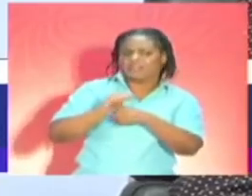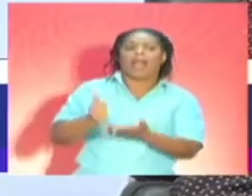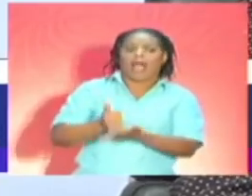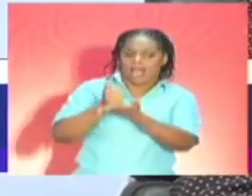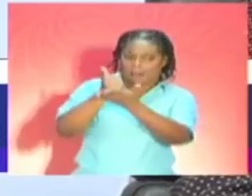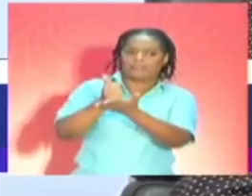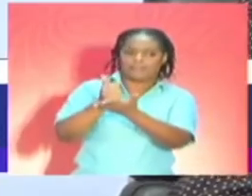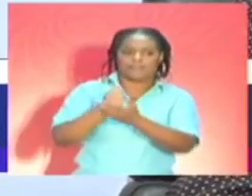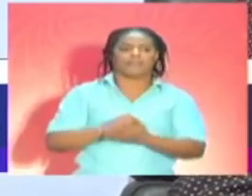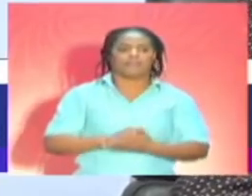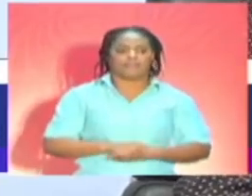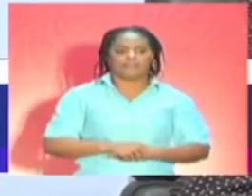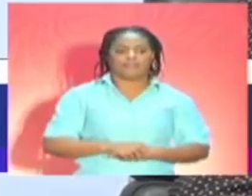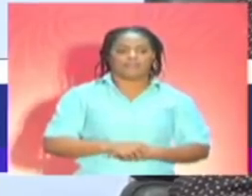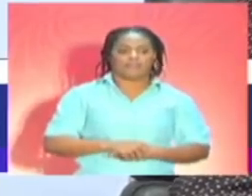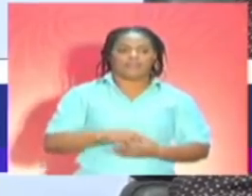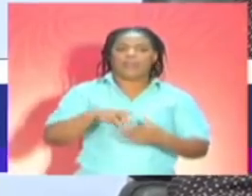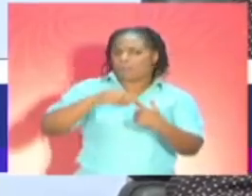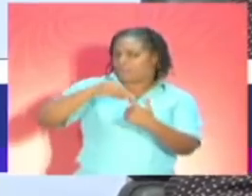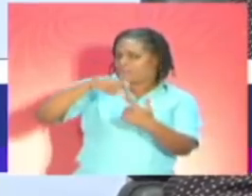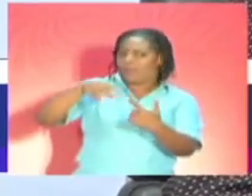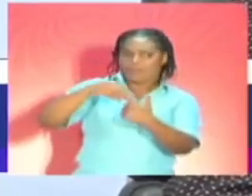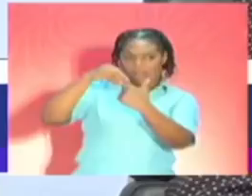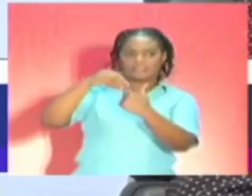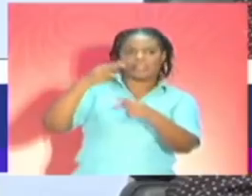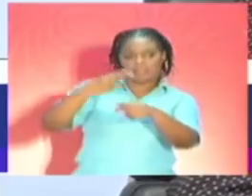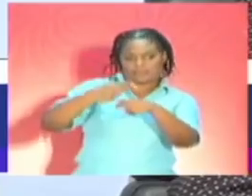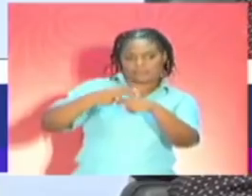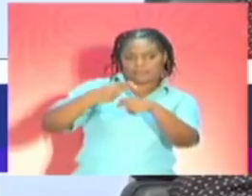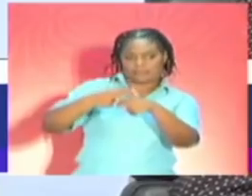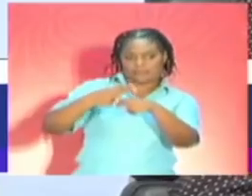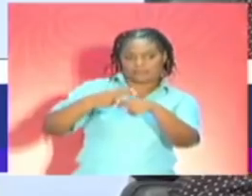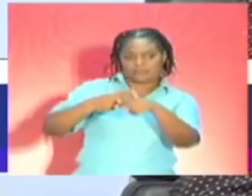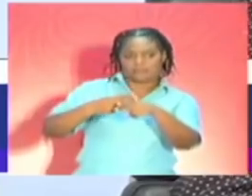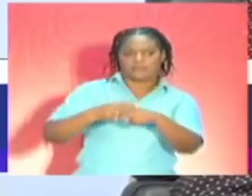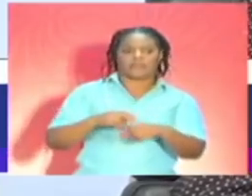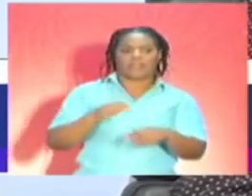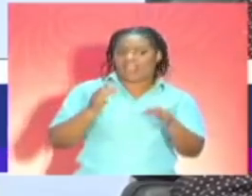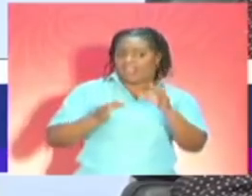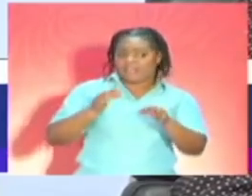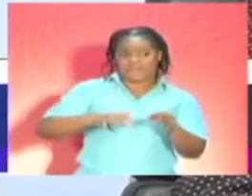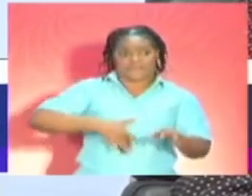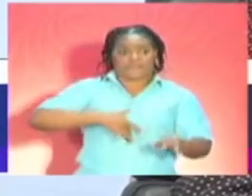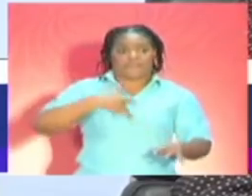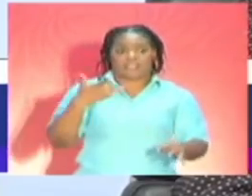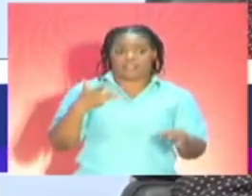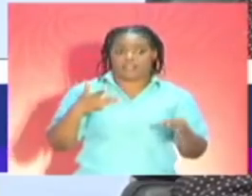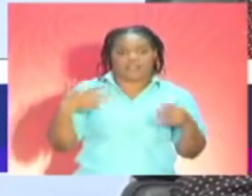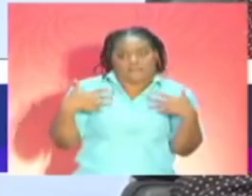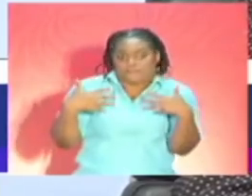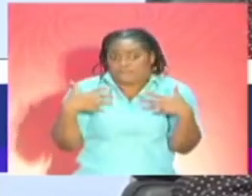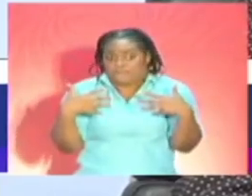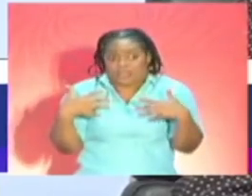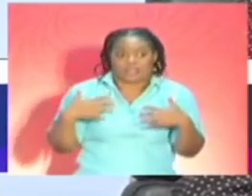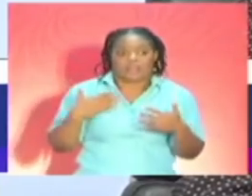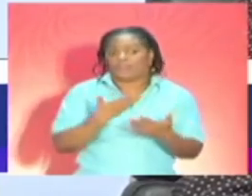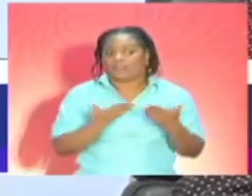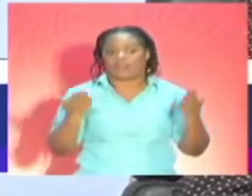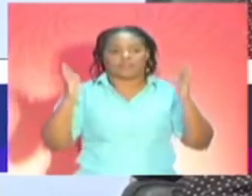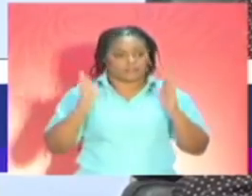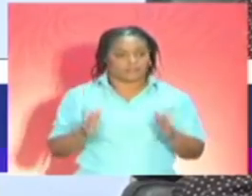for this combination of symptoms that are sometimes experienced in this situation, and it's now